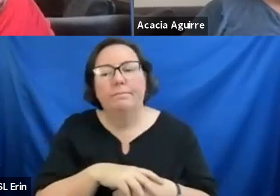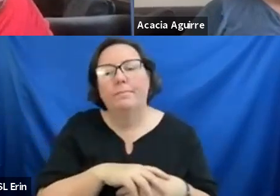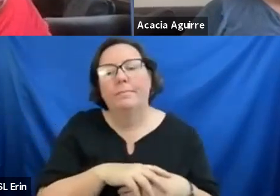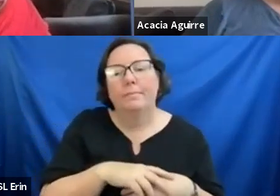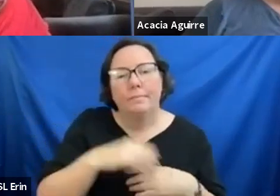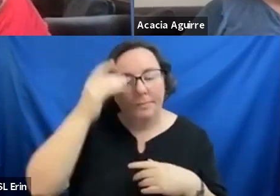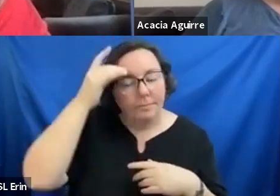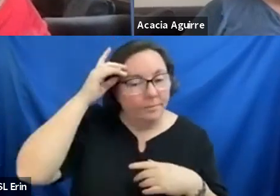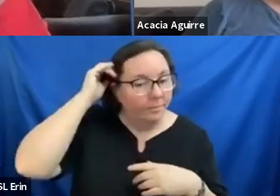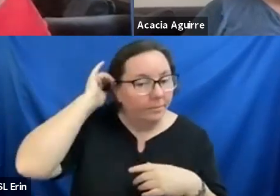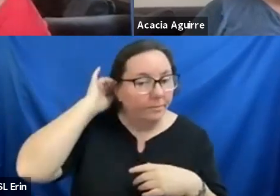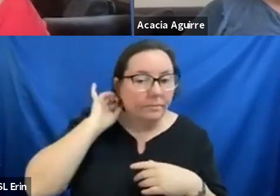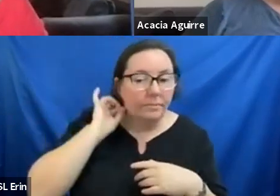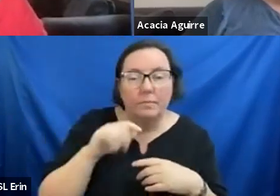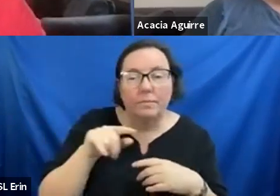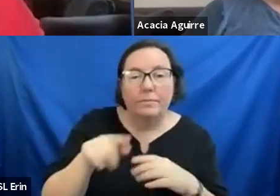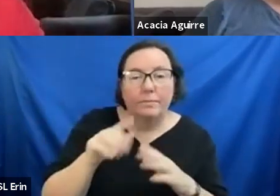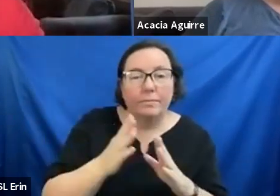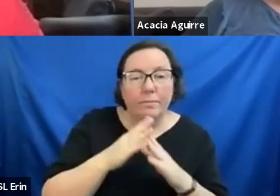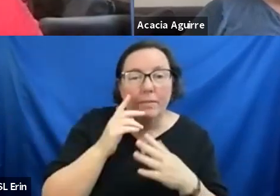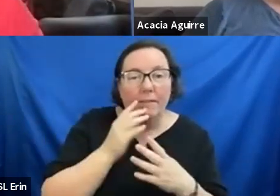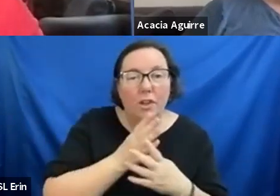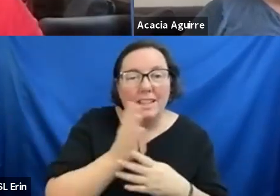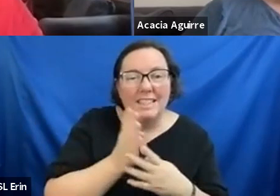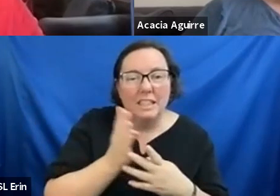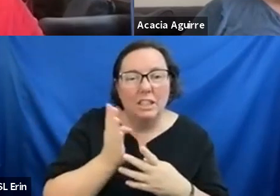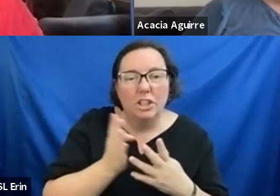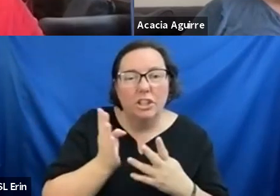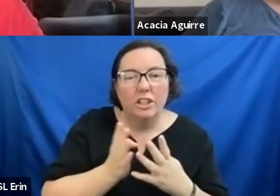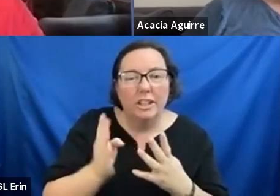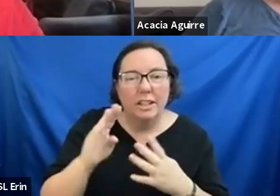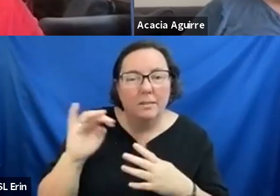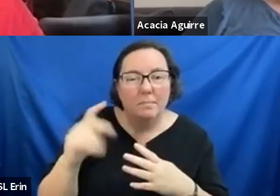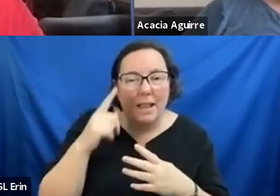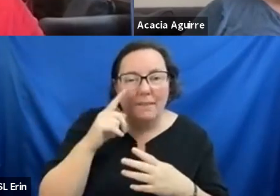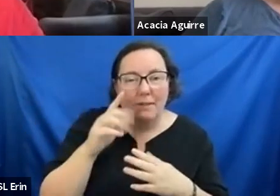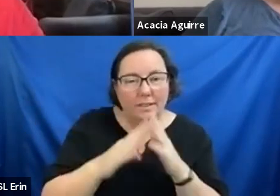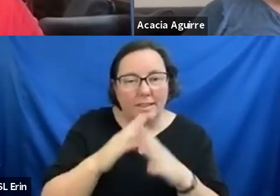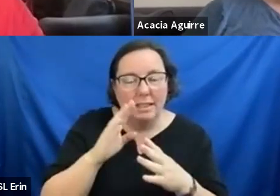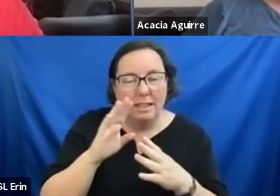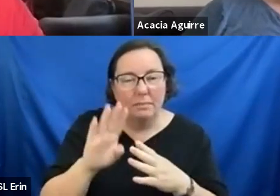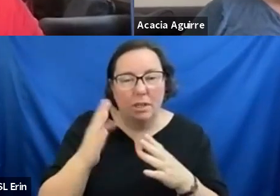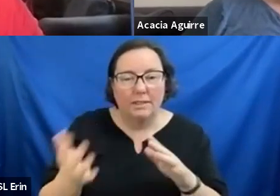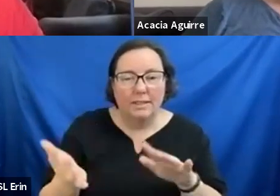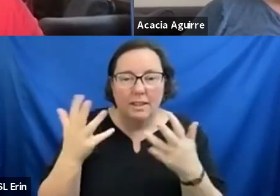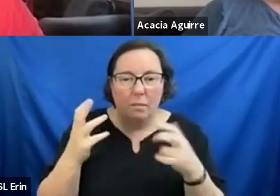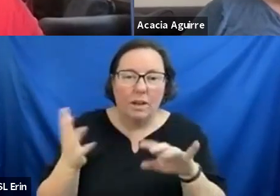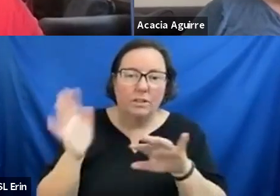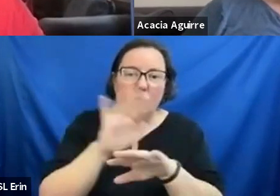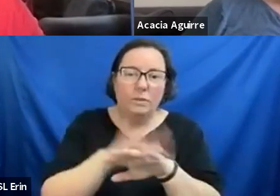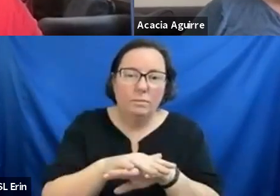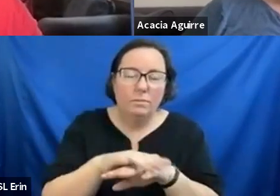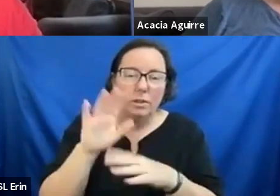There was a request for the tiering map of the city of Boston to superimpose our